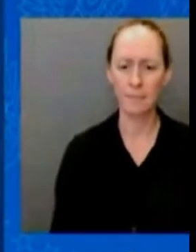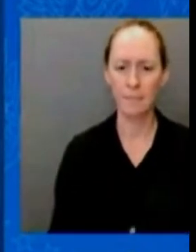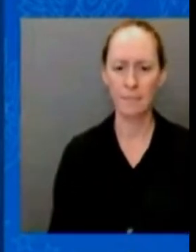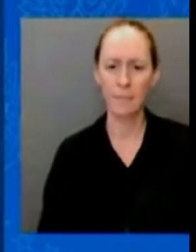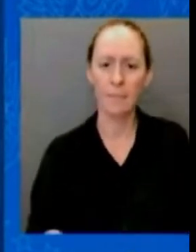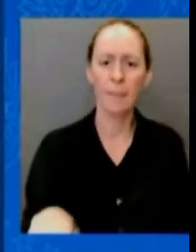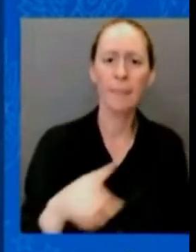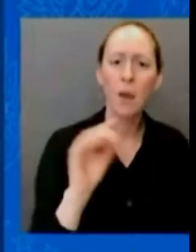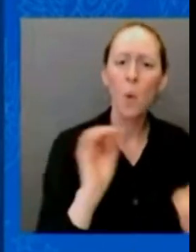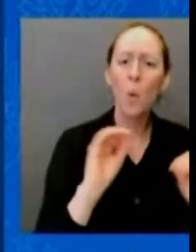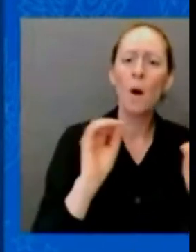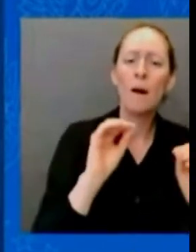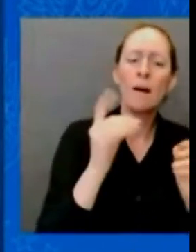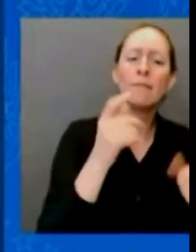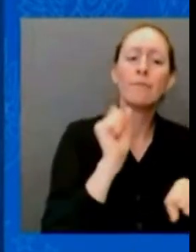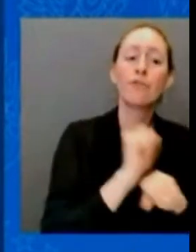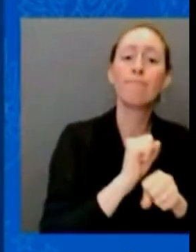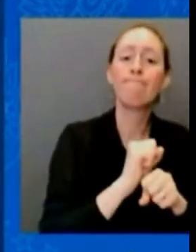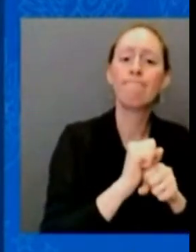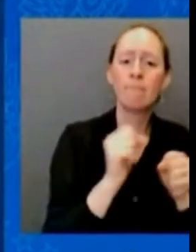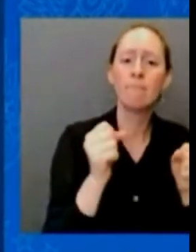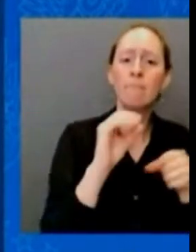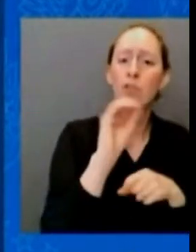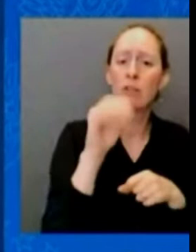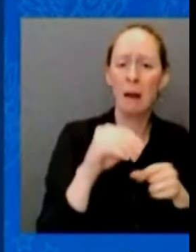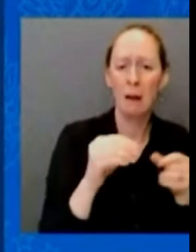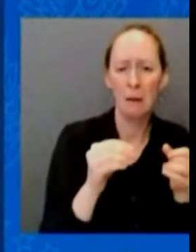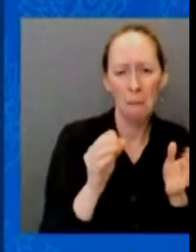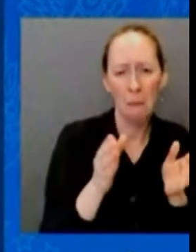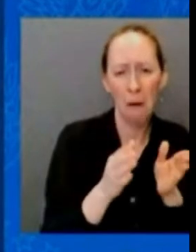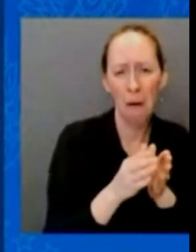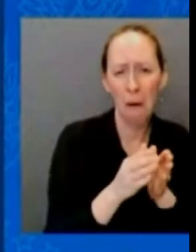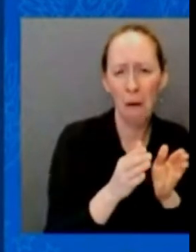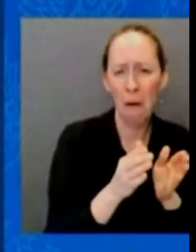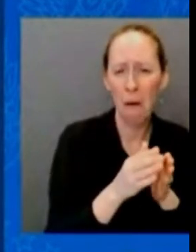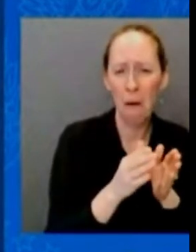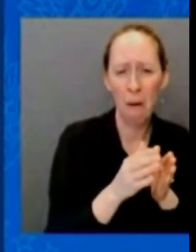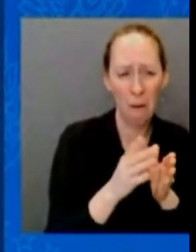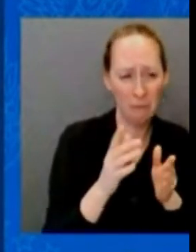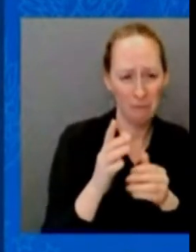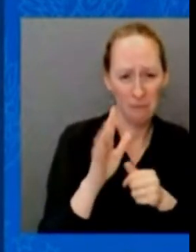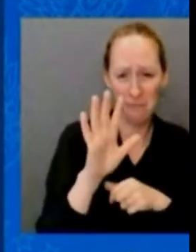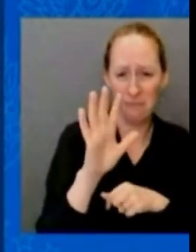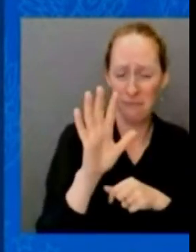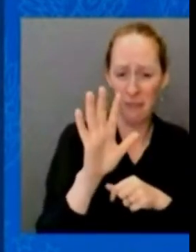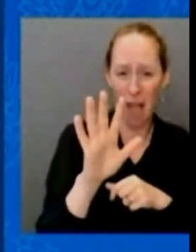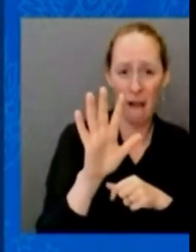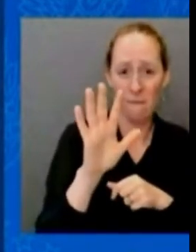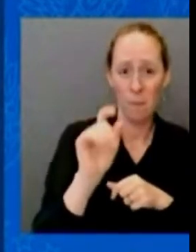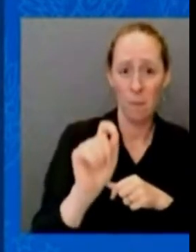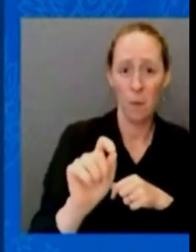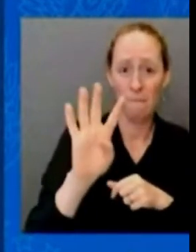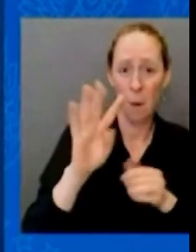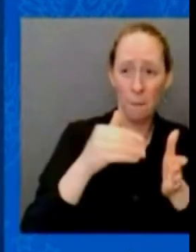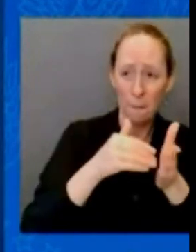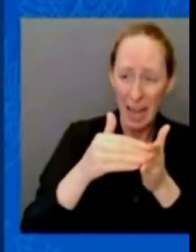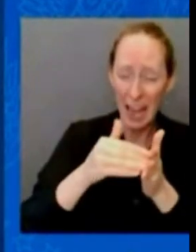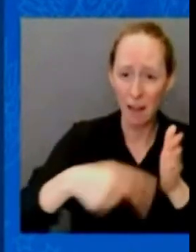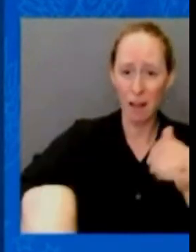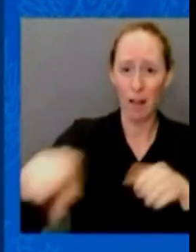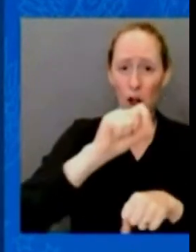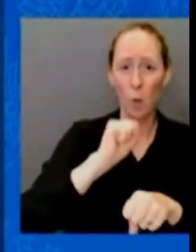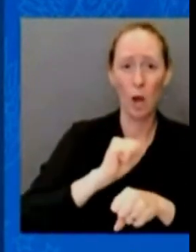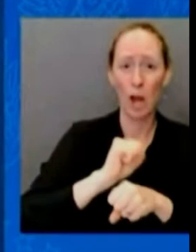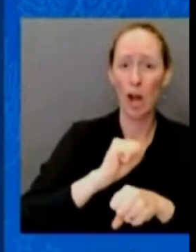5.4 million Americans applied to start small businesses, the highest level ever in American history. And because